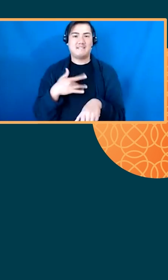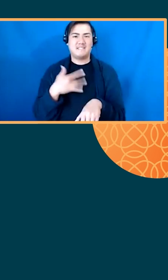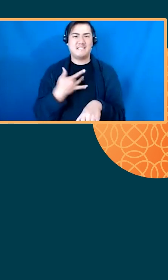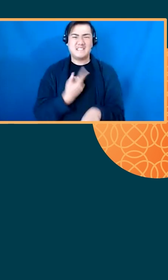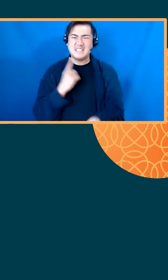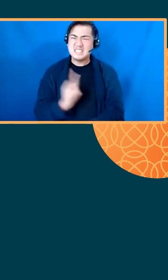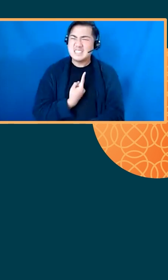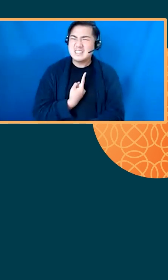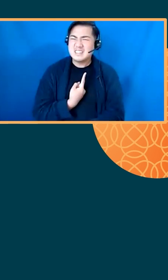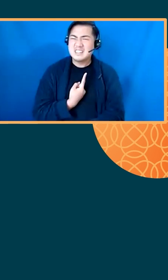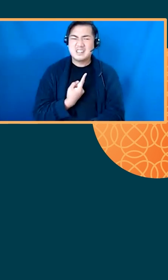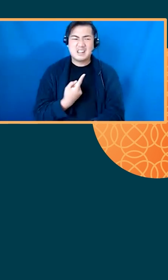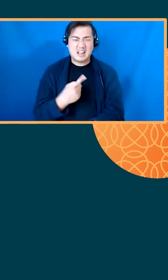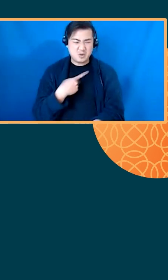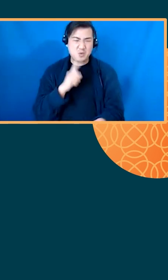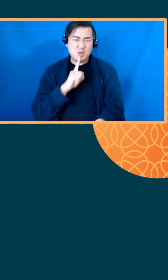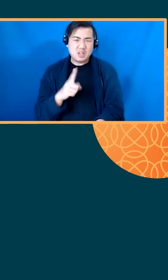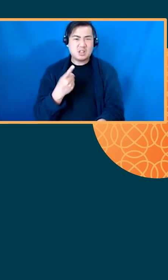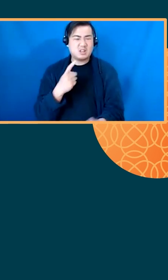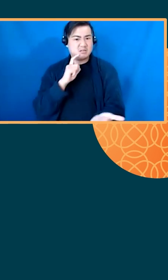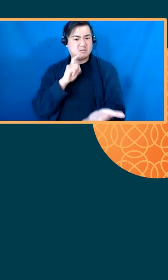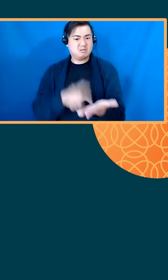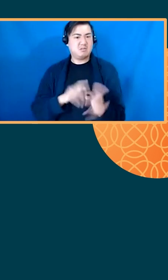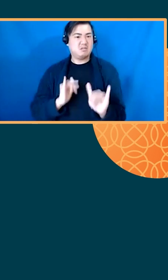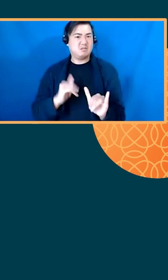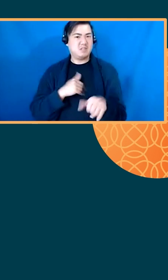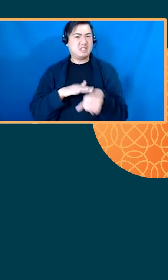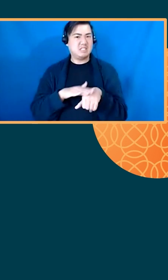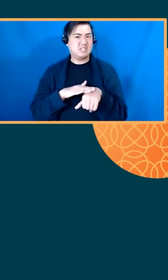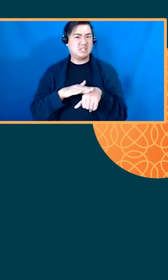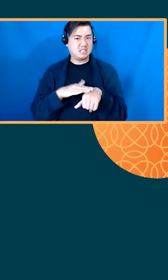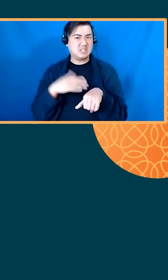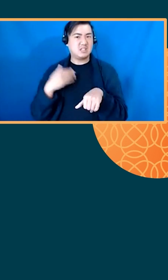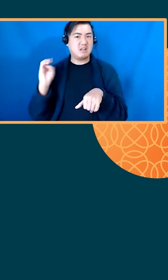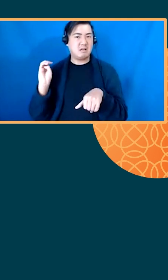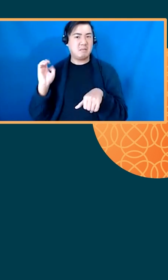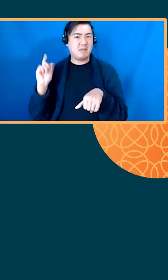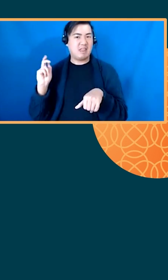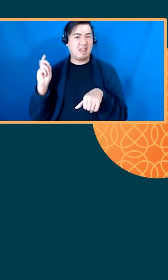having community in that respect. But my gut has always